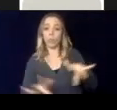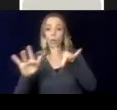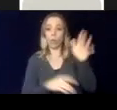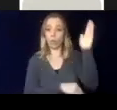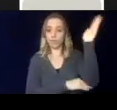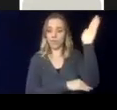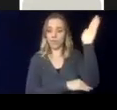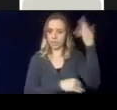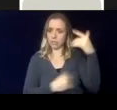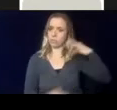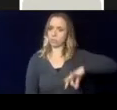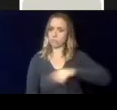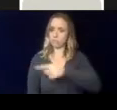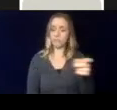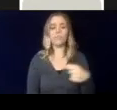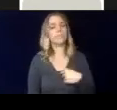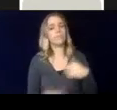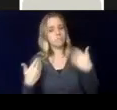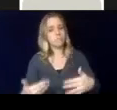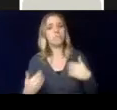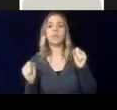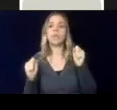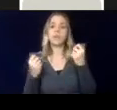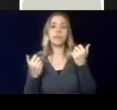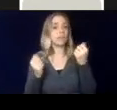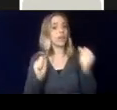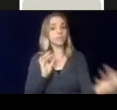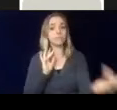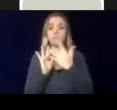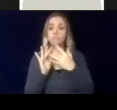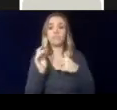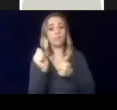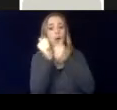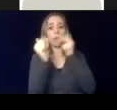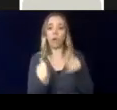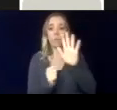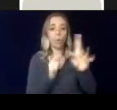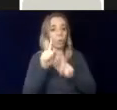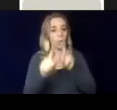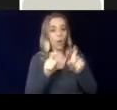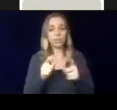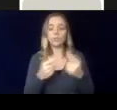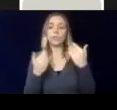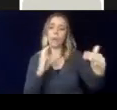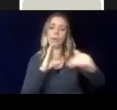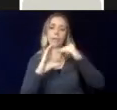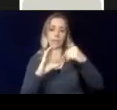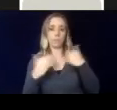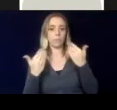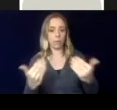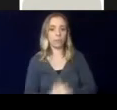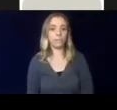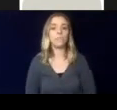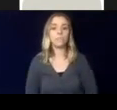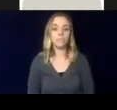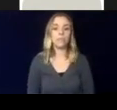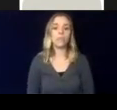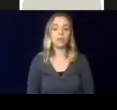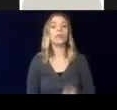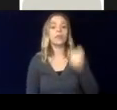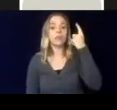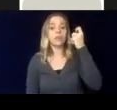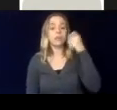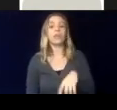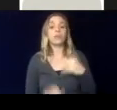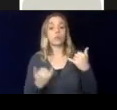am also more than happy to follow up with any questions that may pop up by email. Today's talk is on